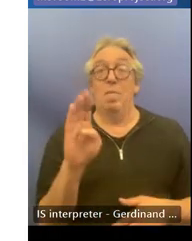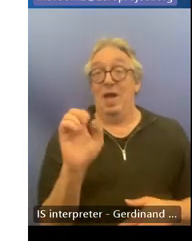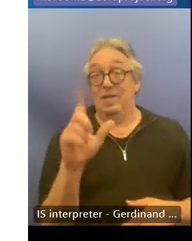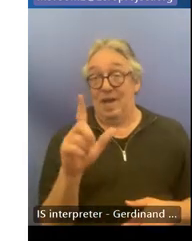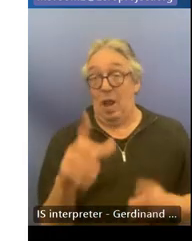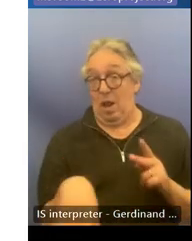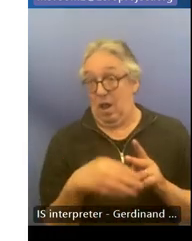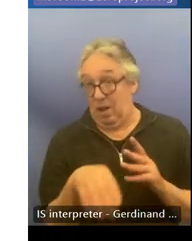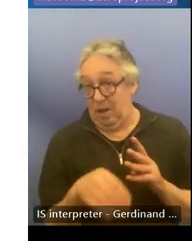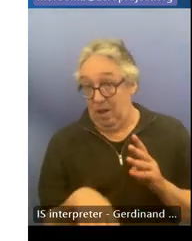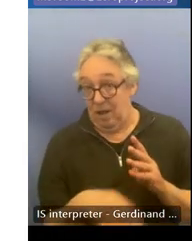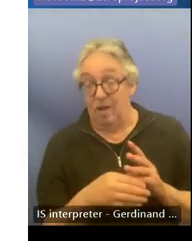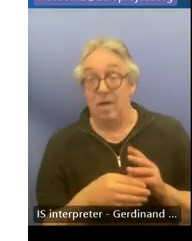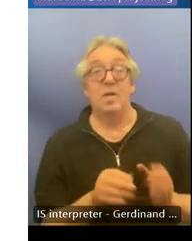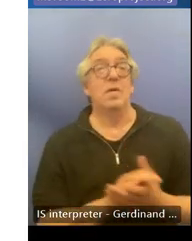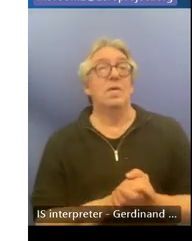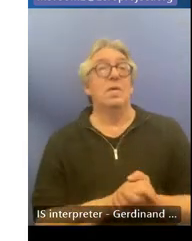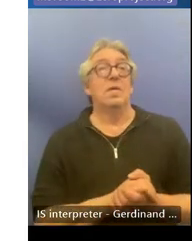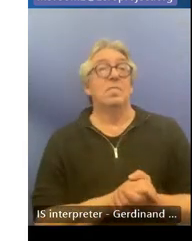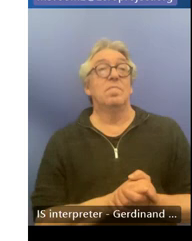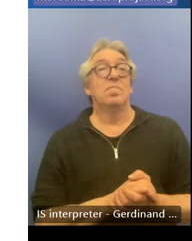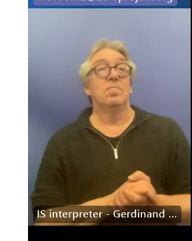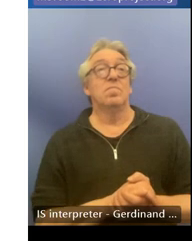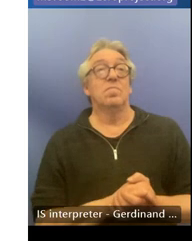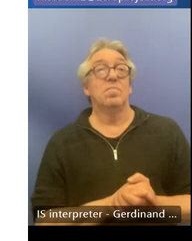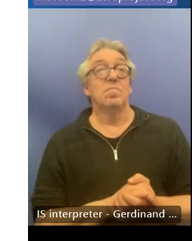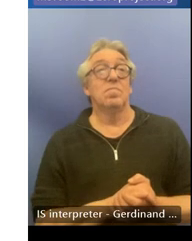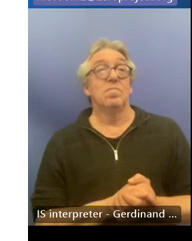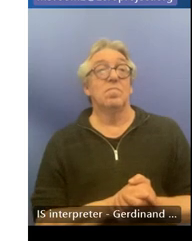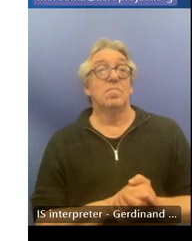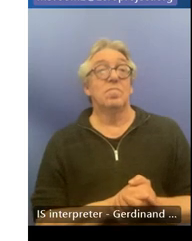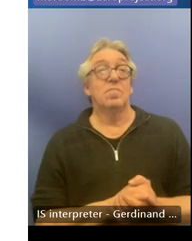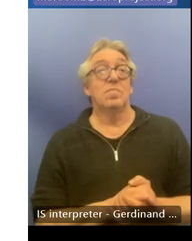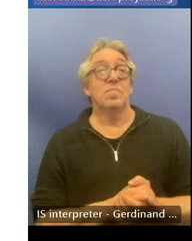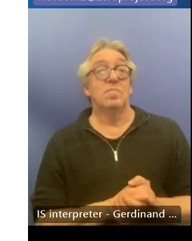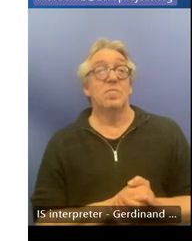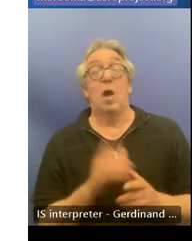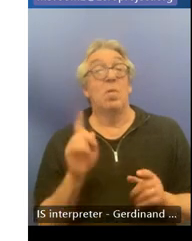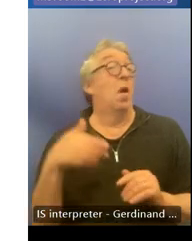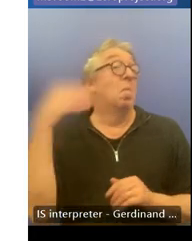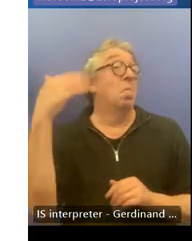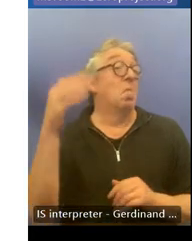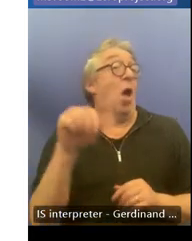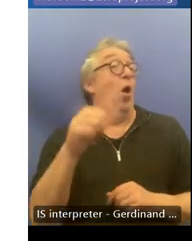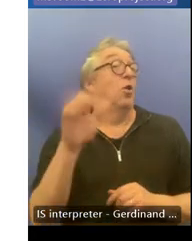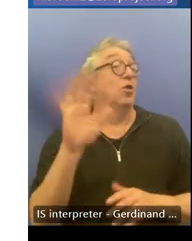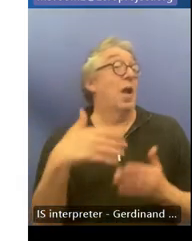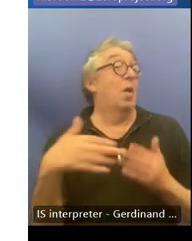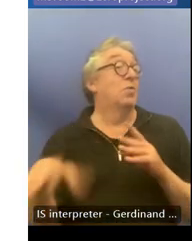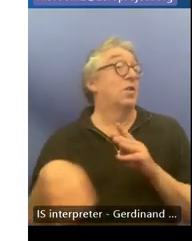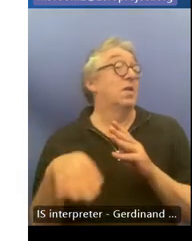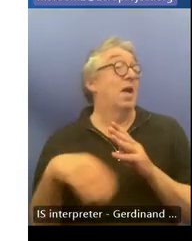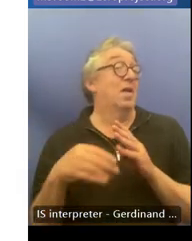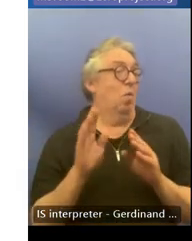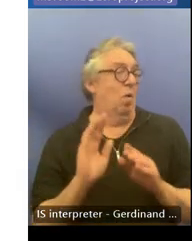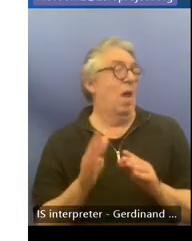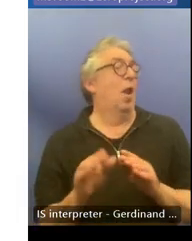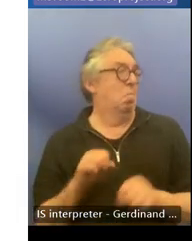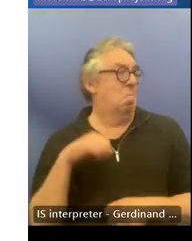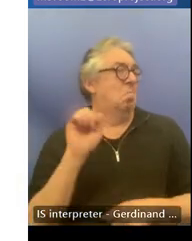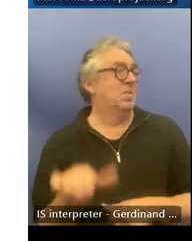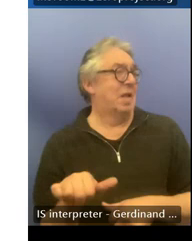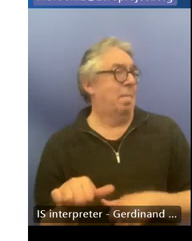offer as much content as possible, of course, and we will add more sign languages bit by bit, but there